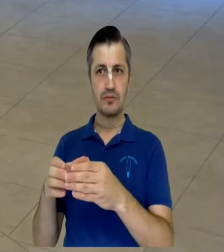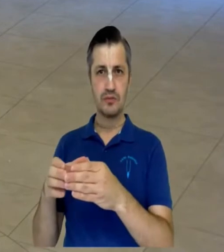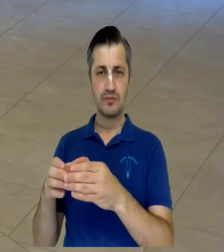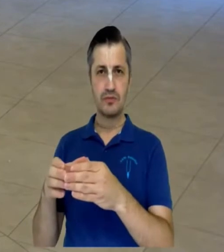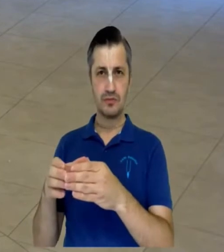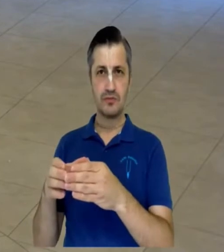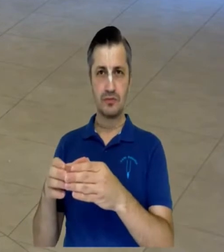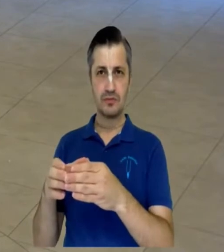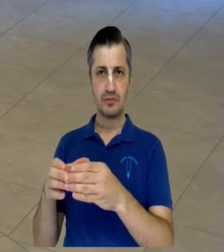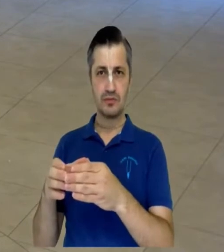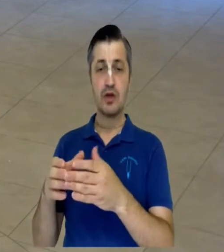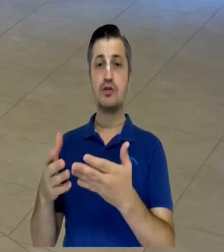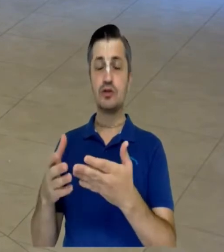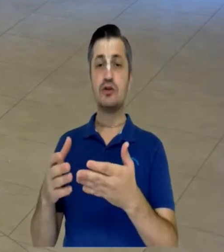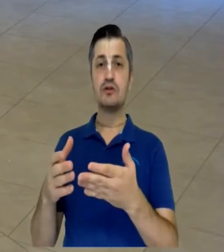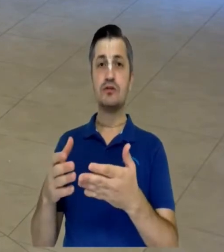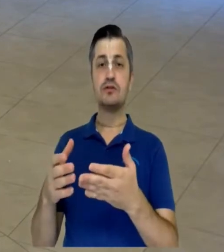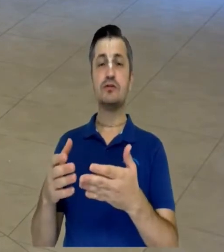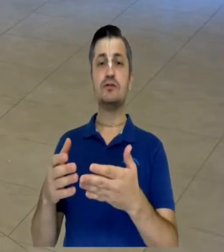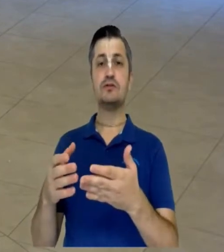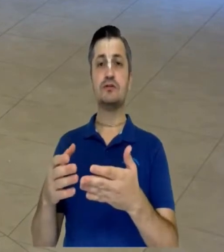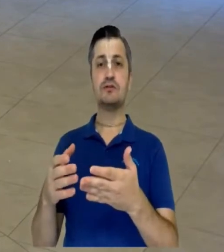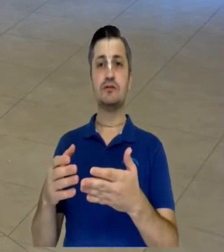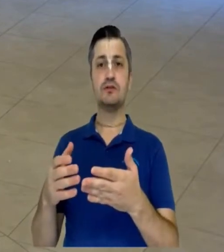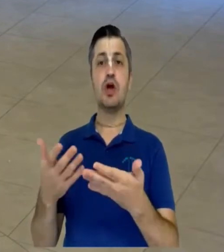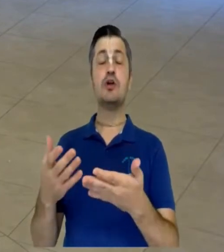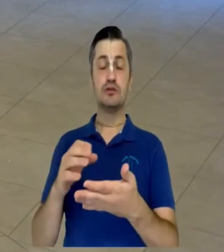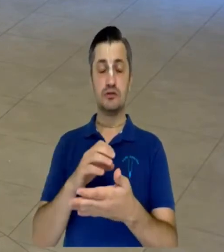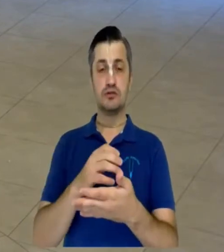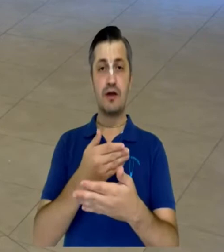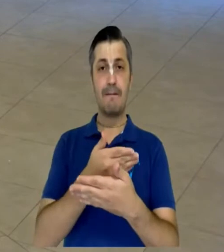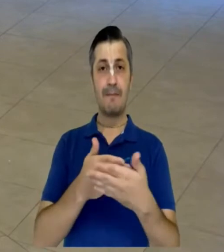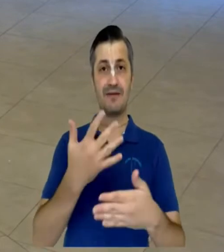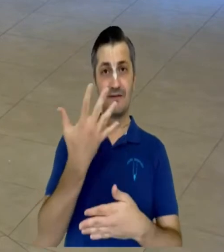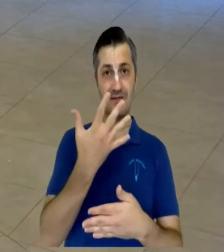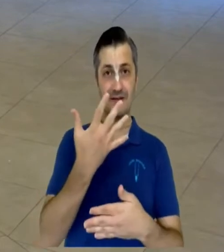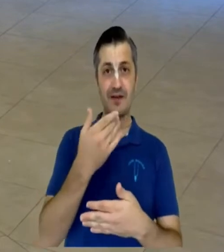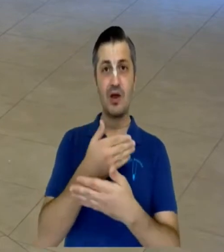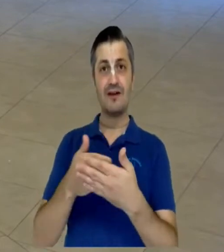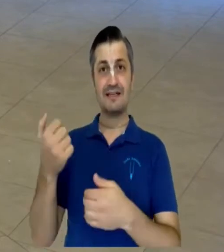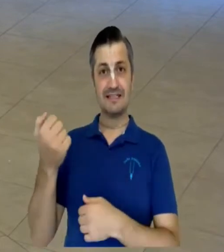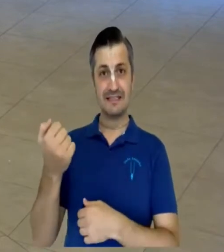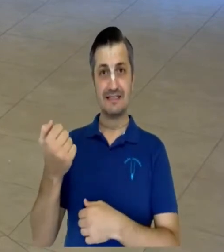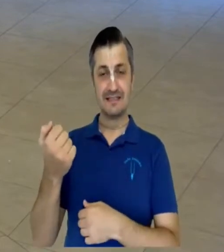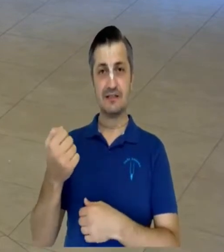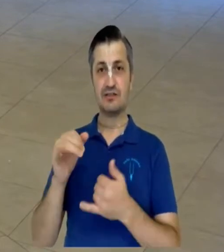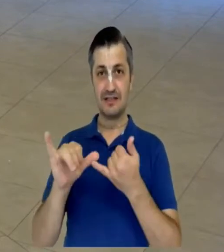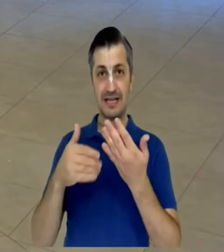15:16. Dva vimau purushav loke ksharat cha kshara eva cha.